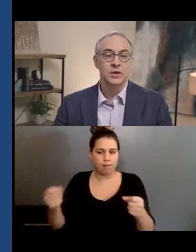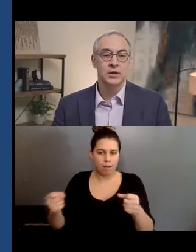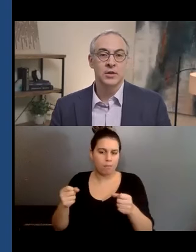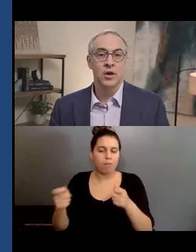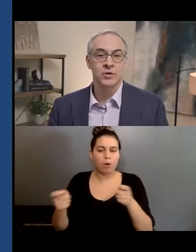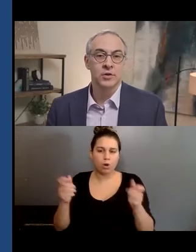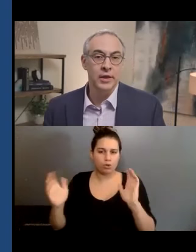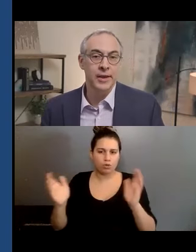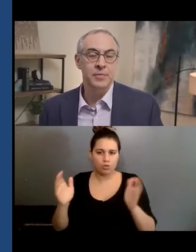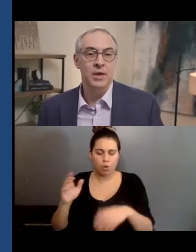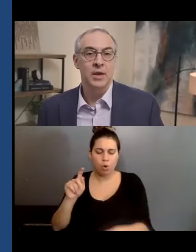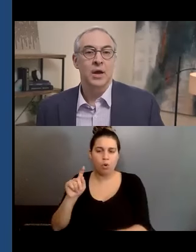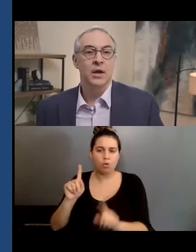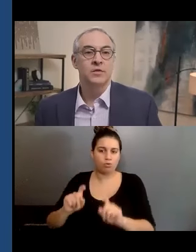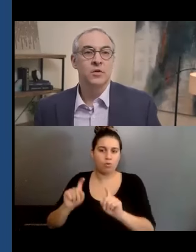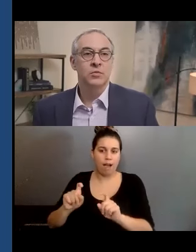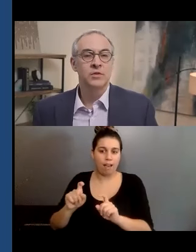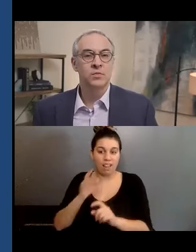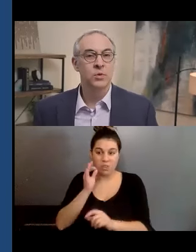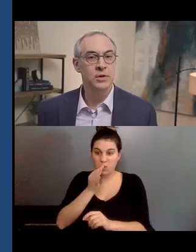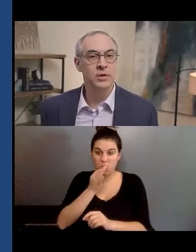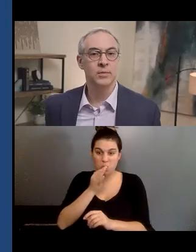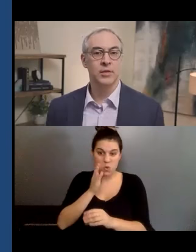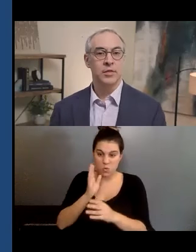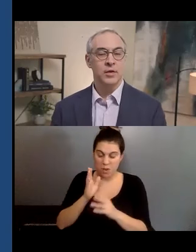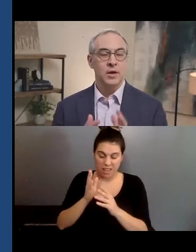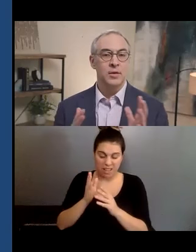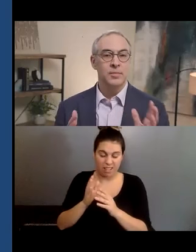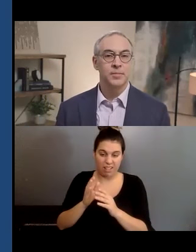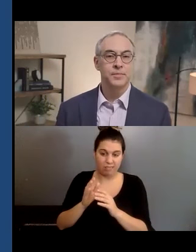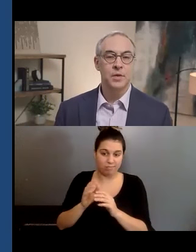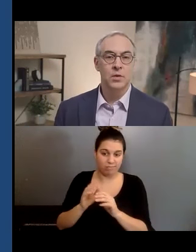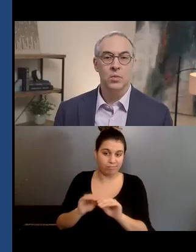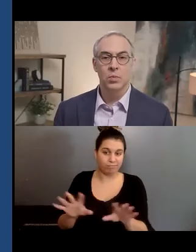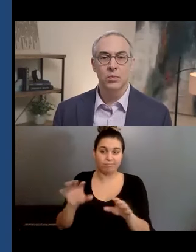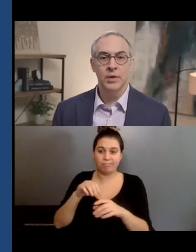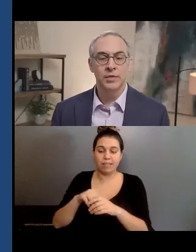launch in Australia. So this work with